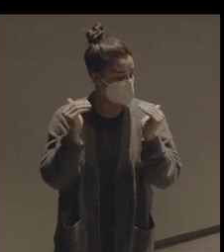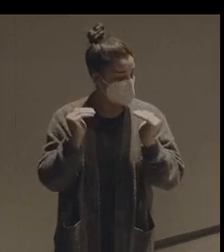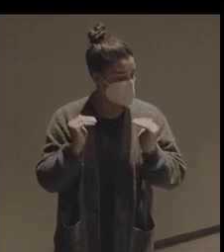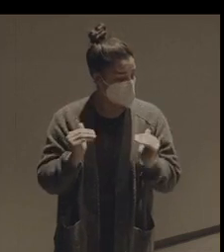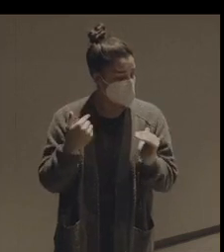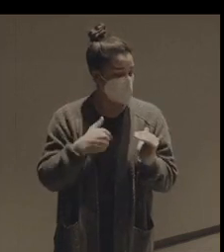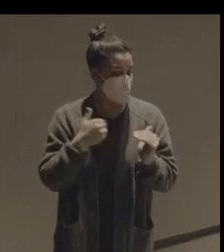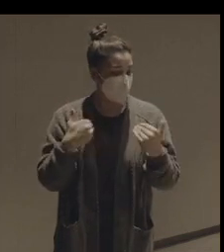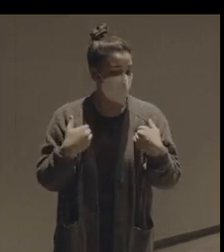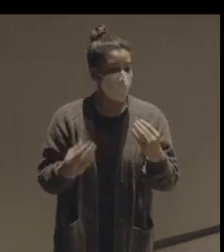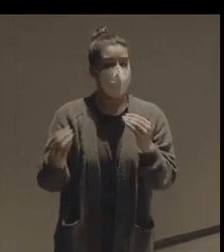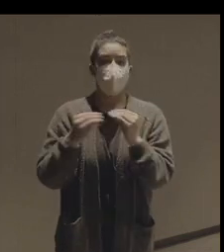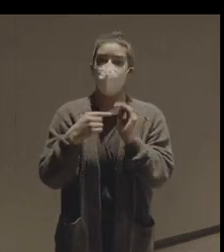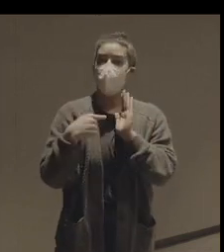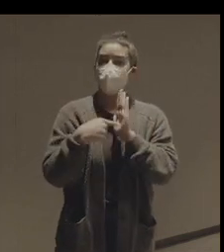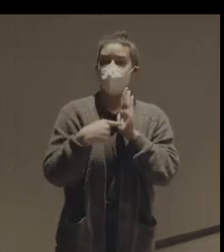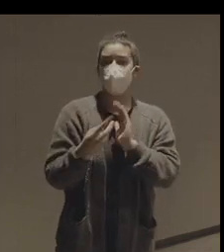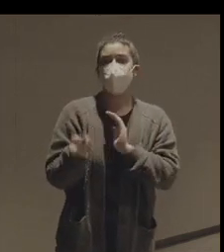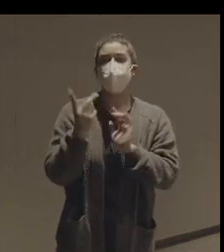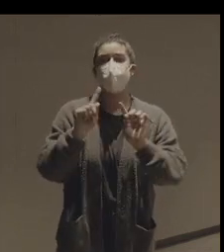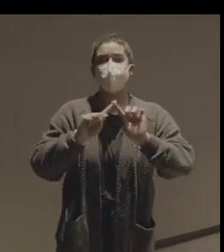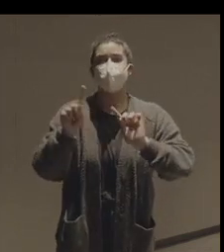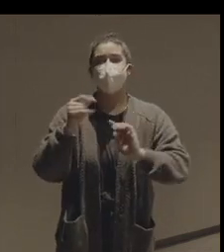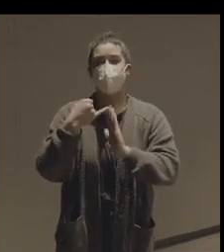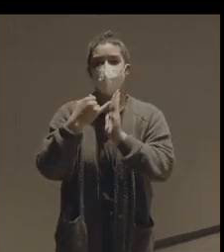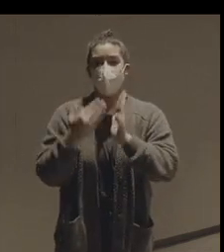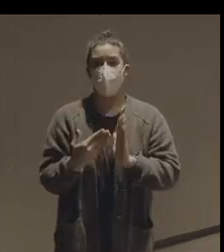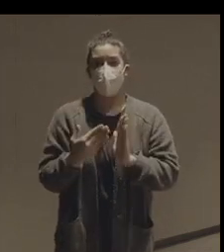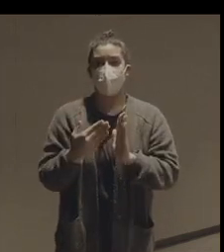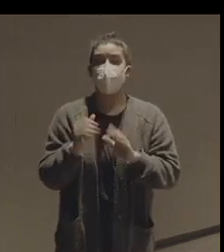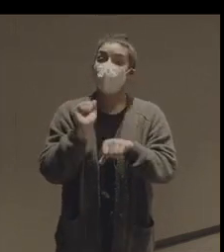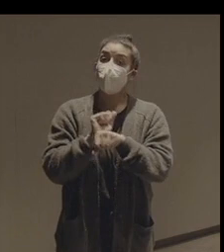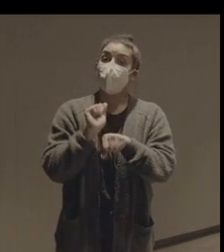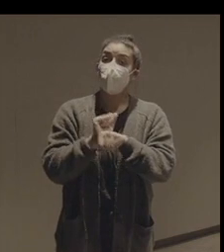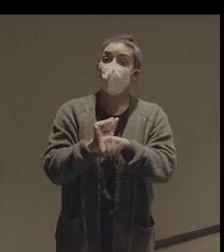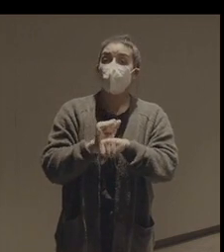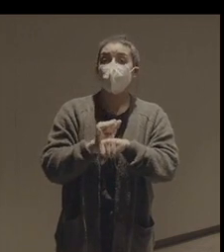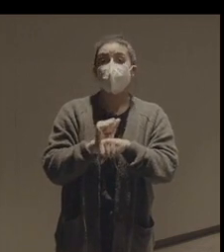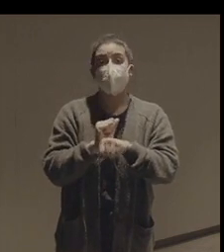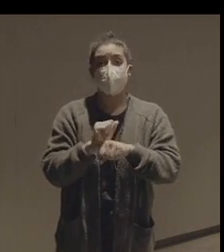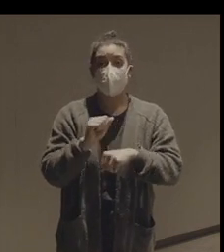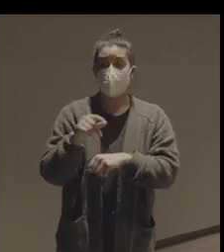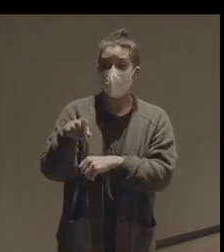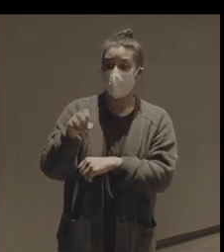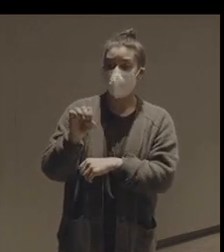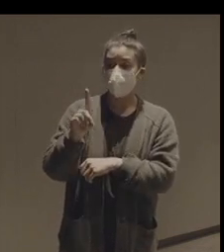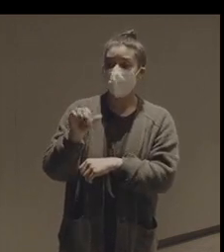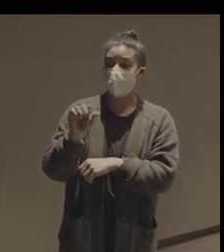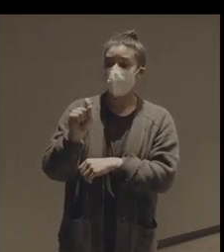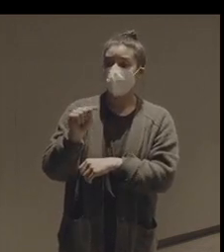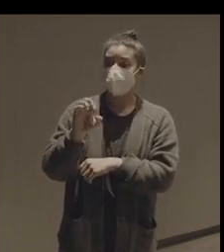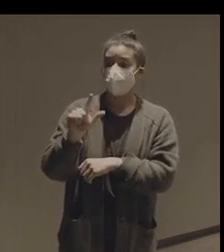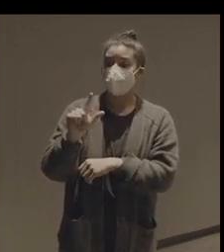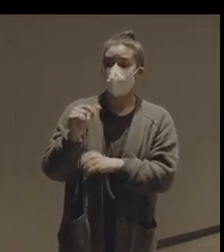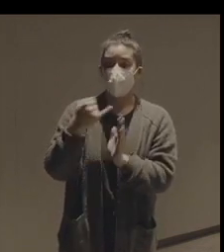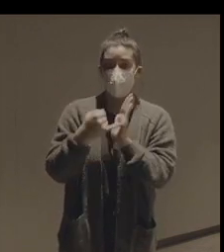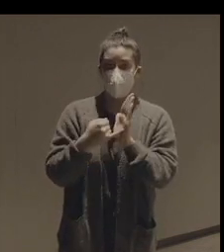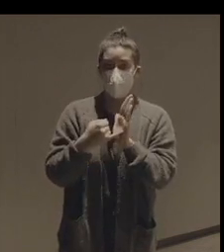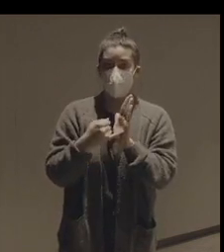the two other artists working on pedestal-based works at the same time, and that is Peter Alexander and Larry Bell.